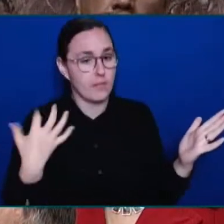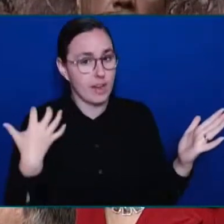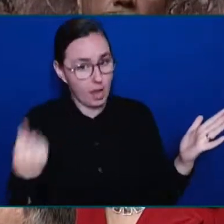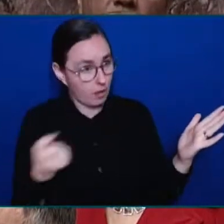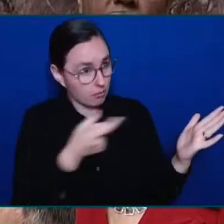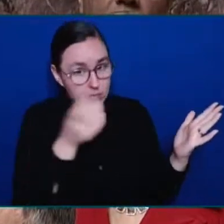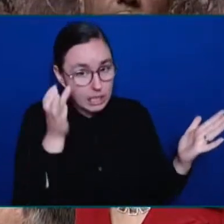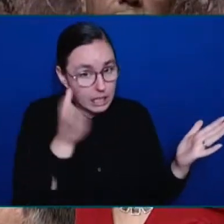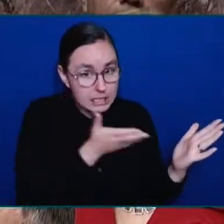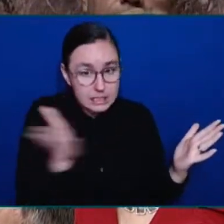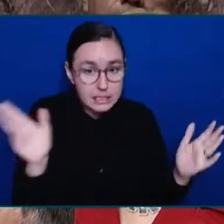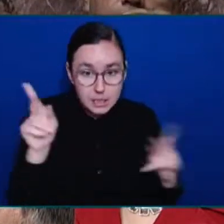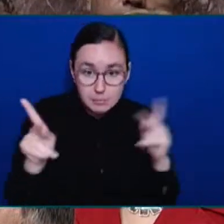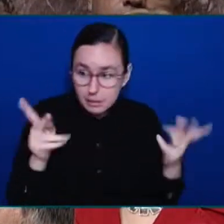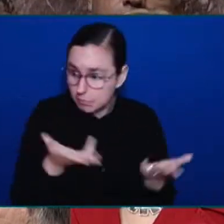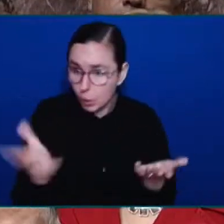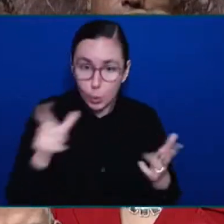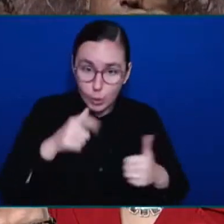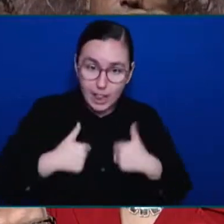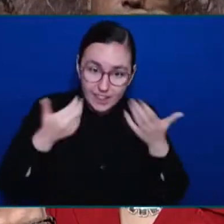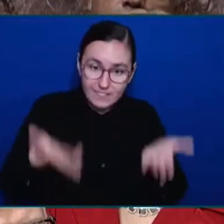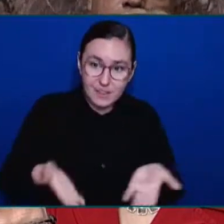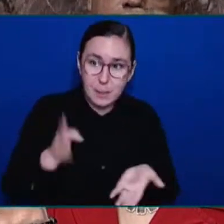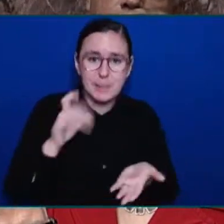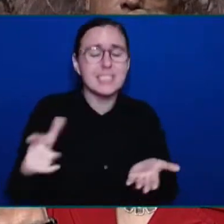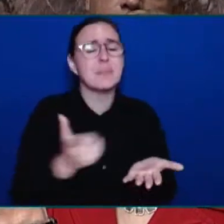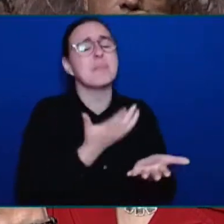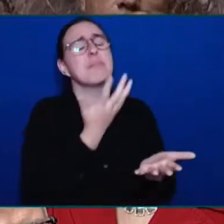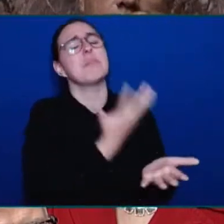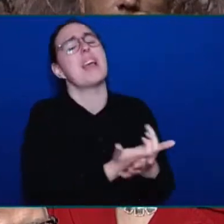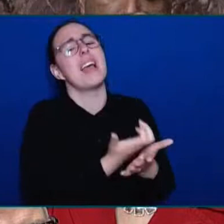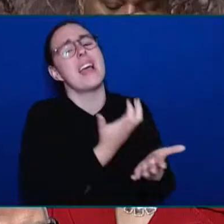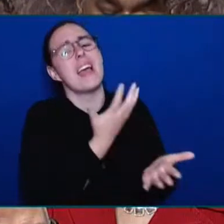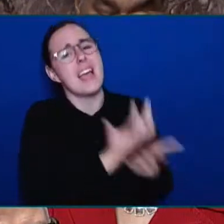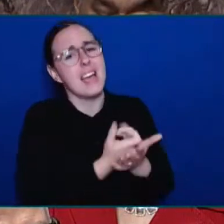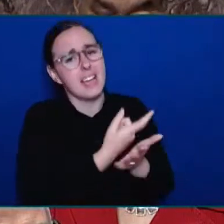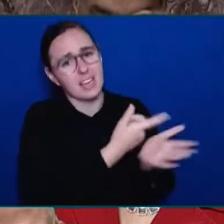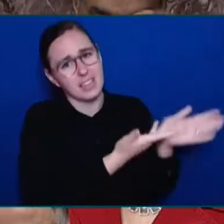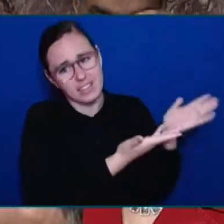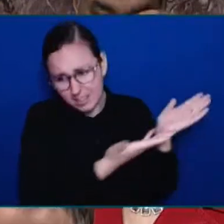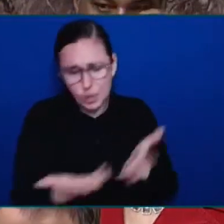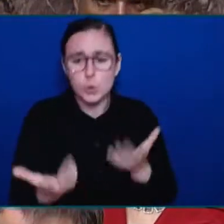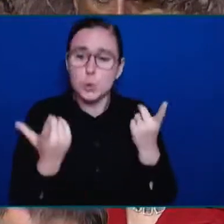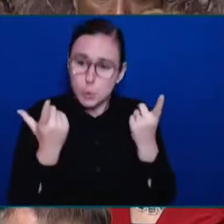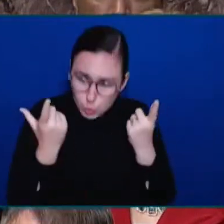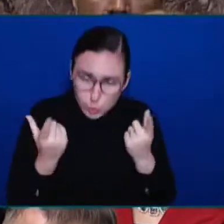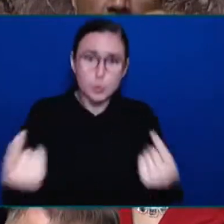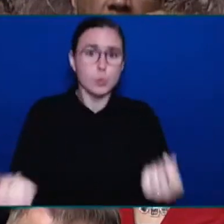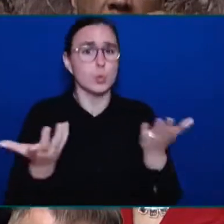action? Will he do the right thing today? Step aside and resign. Here.